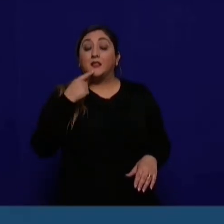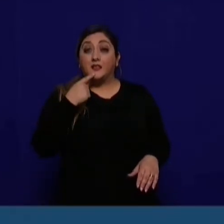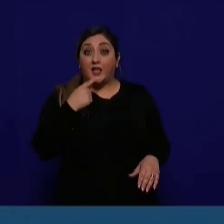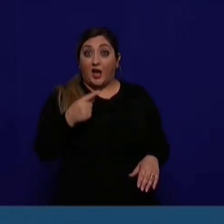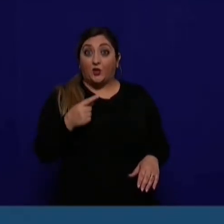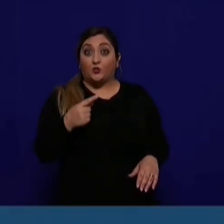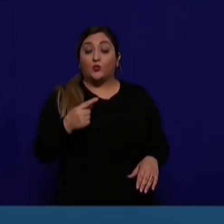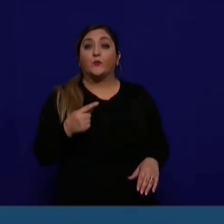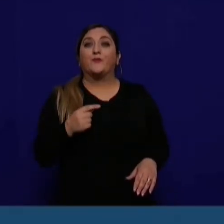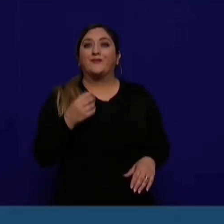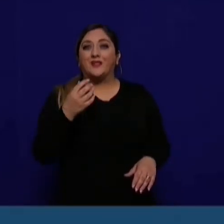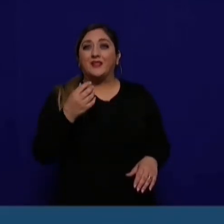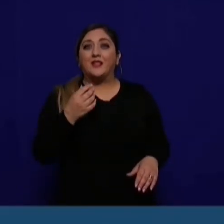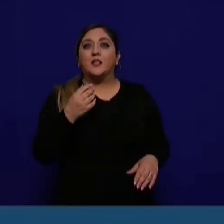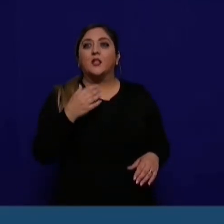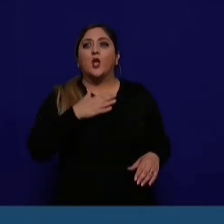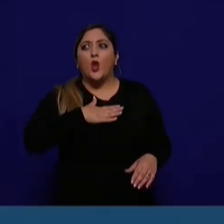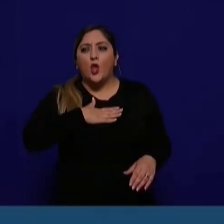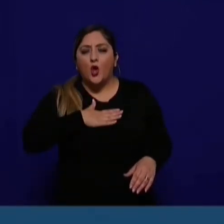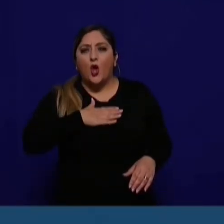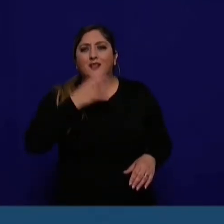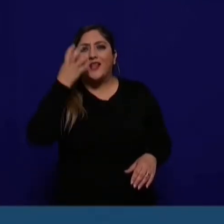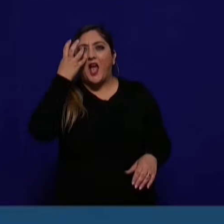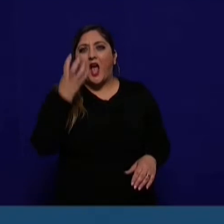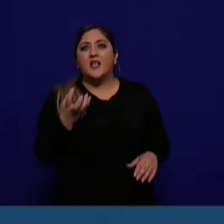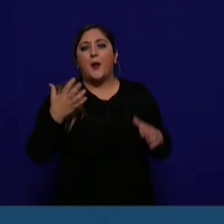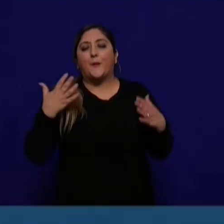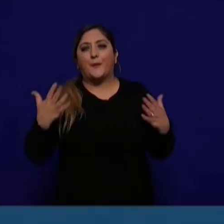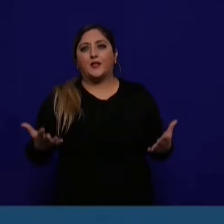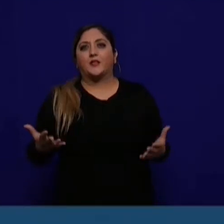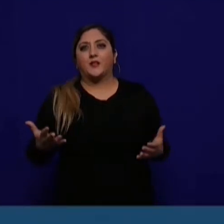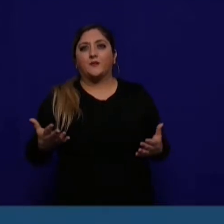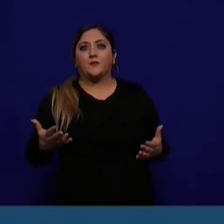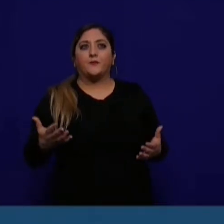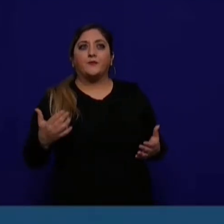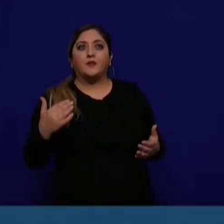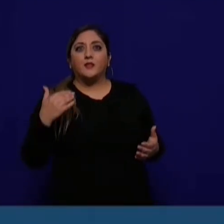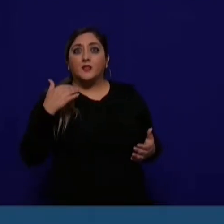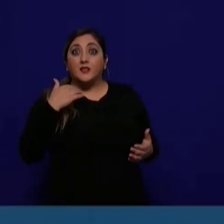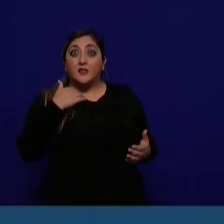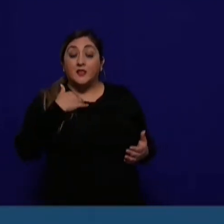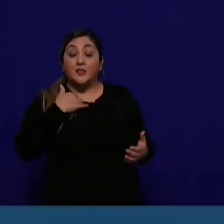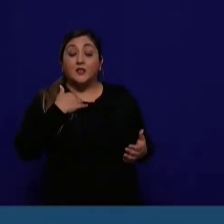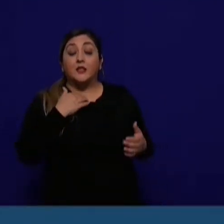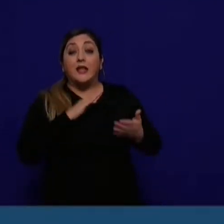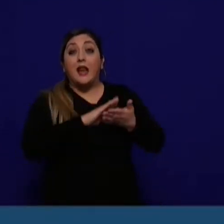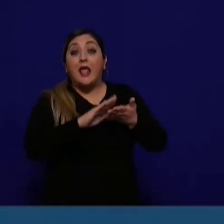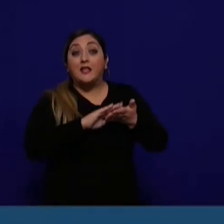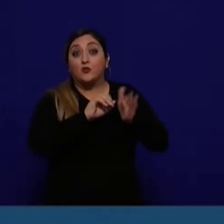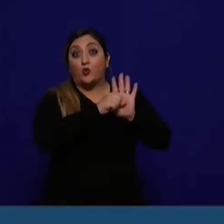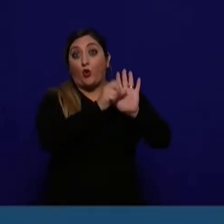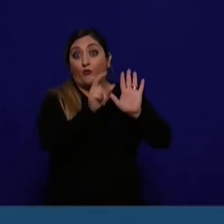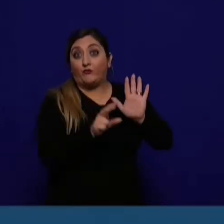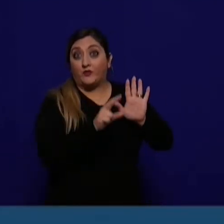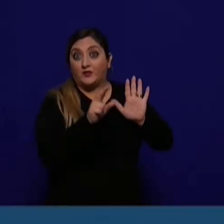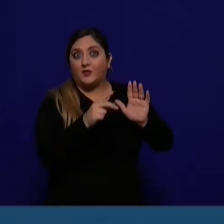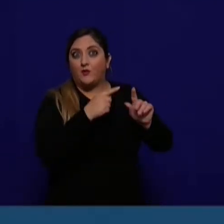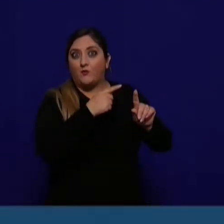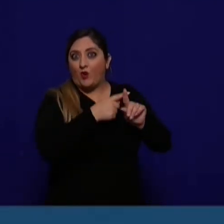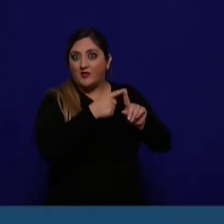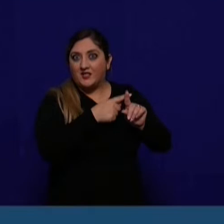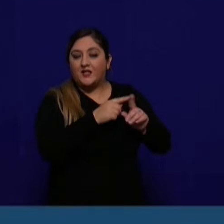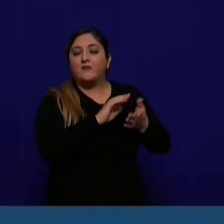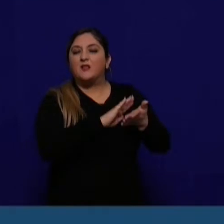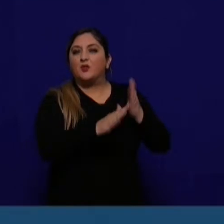tkun tal-ejja li persuna jgħidlek isma' jiena għadni ma ġejtx lura għal kif kont qabel, speċjalment jekk pereżempju kont nagħmel